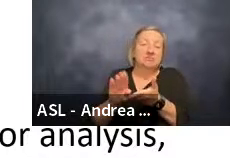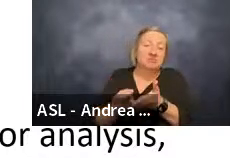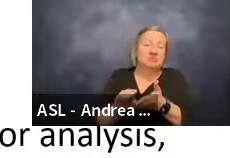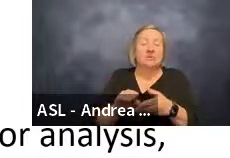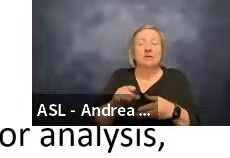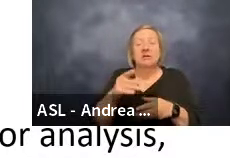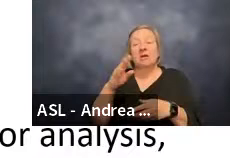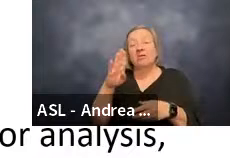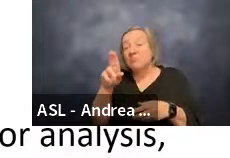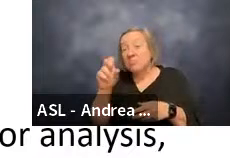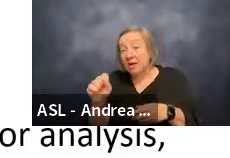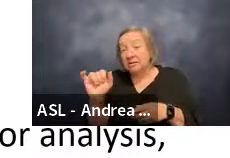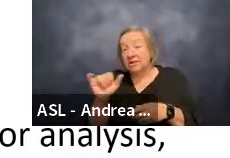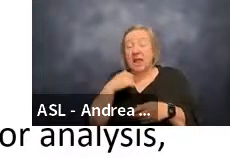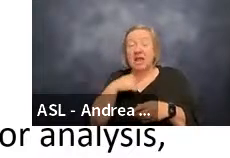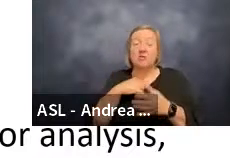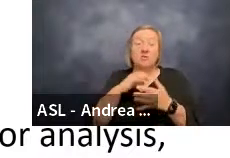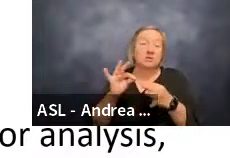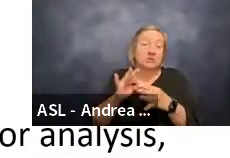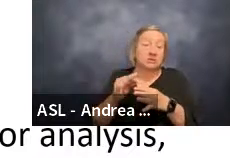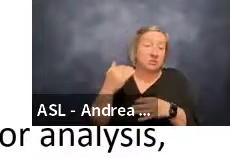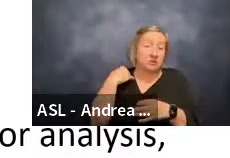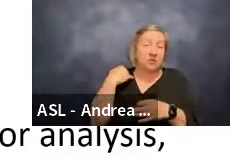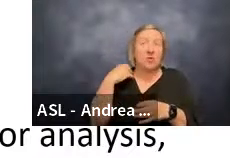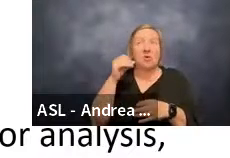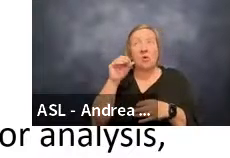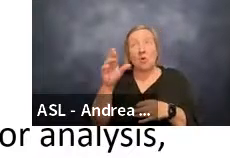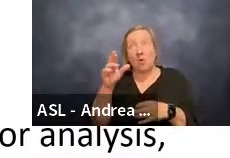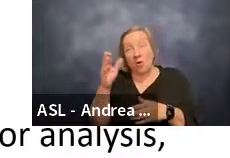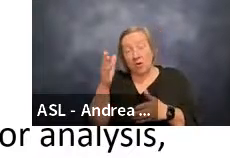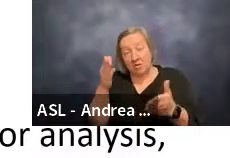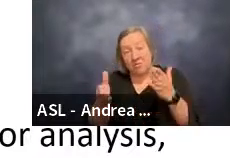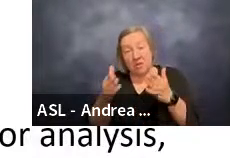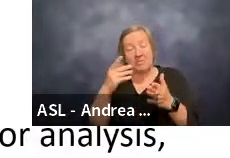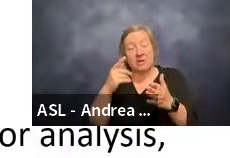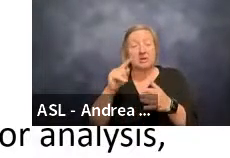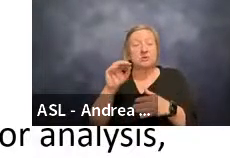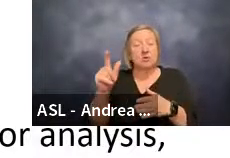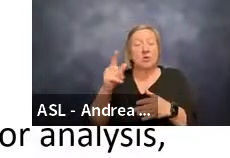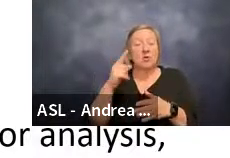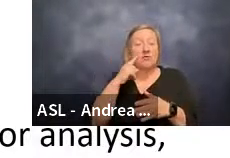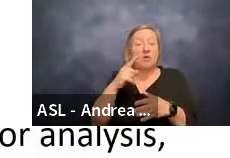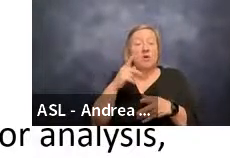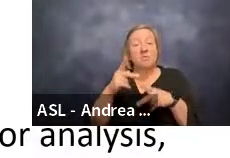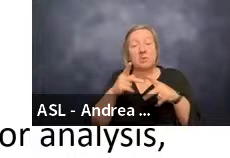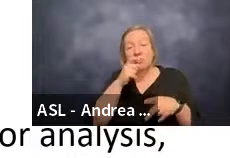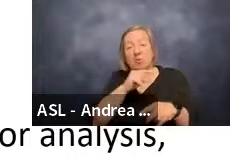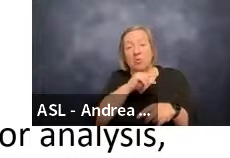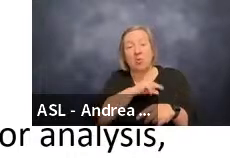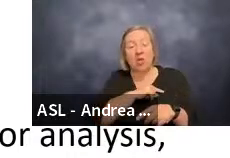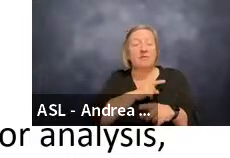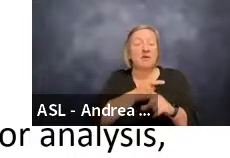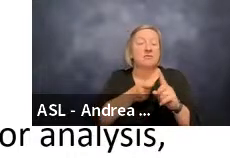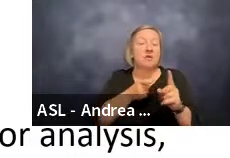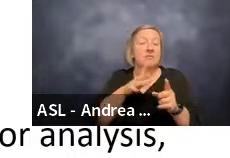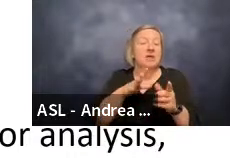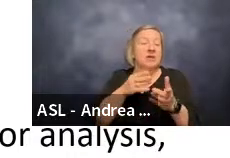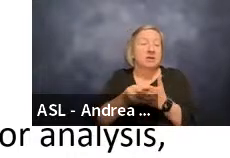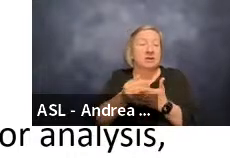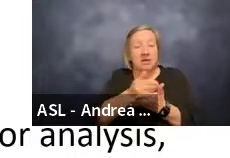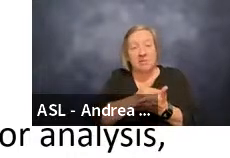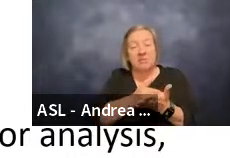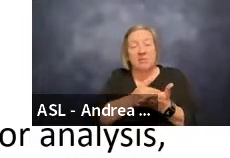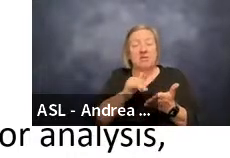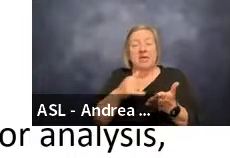for buses, as we were discussing earlier, or a toll rate discount for travelers that qualify based on income. That was something